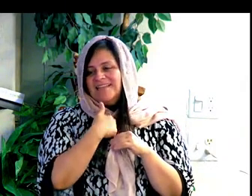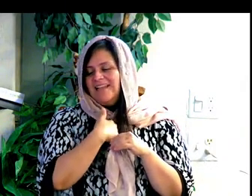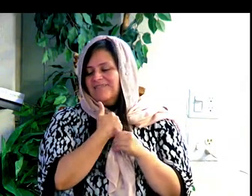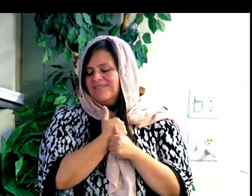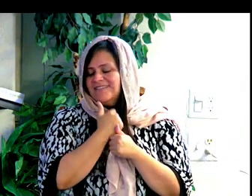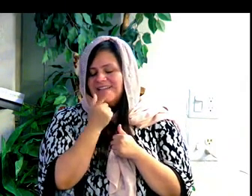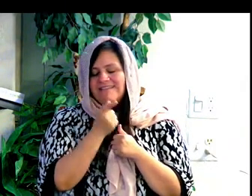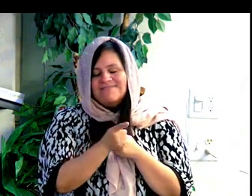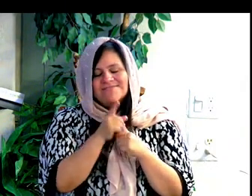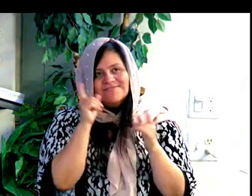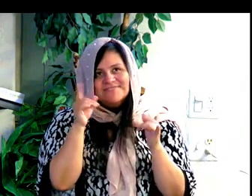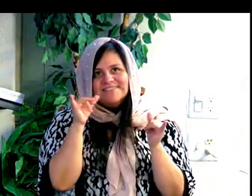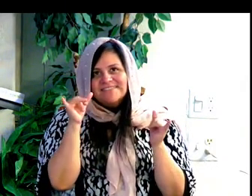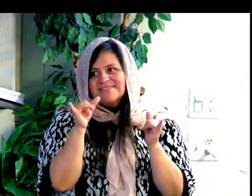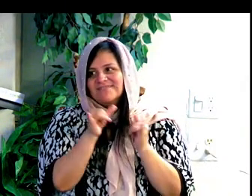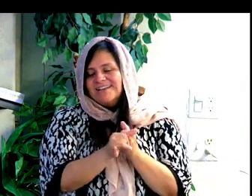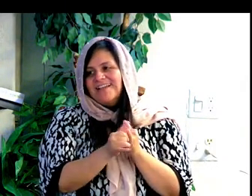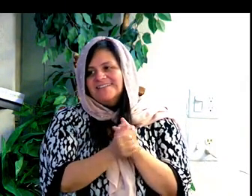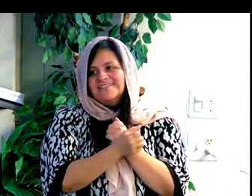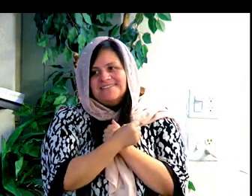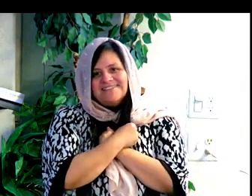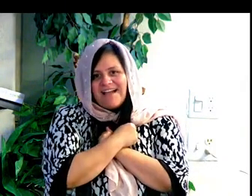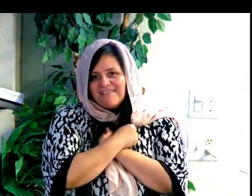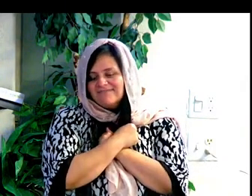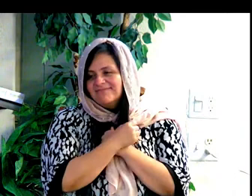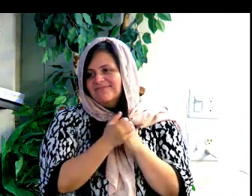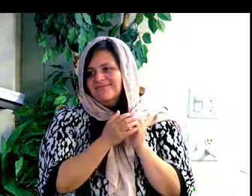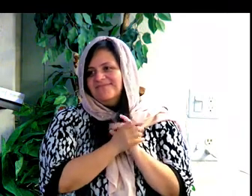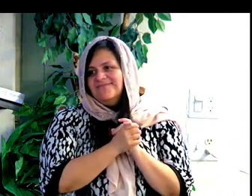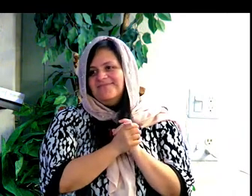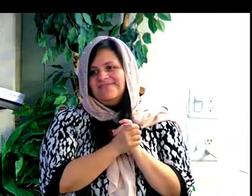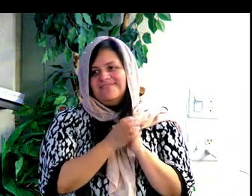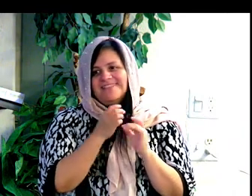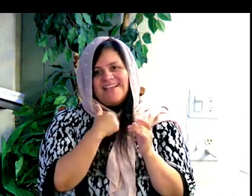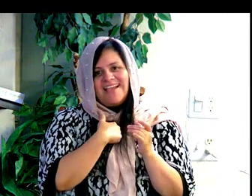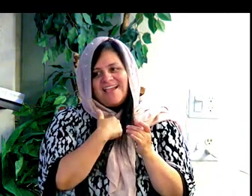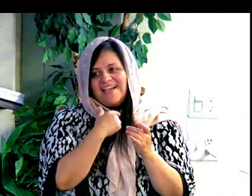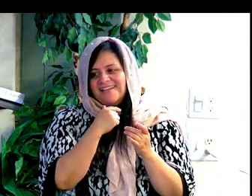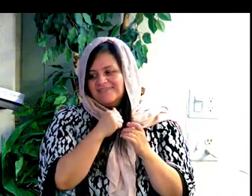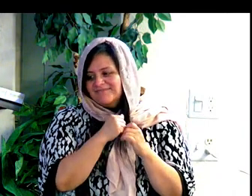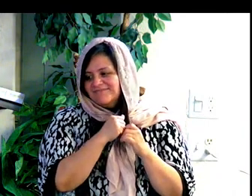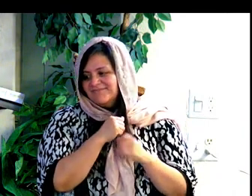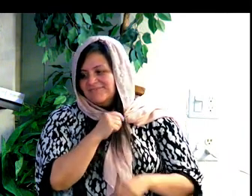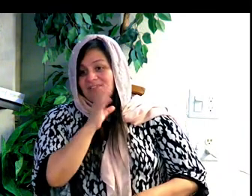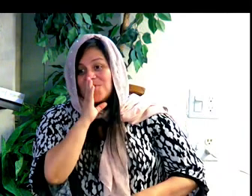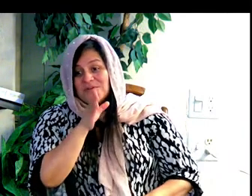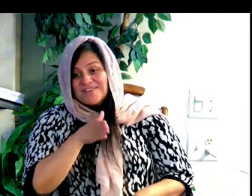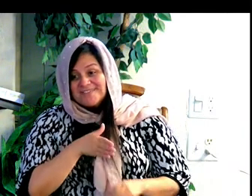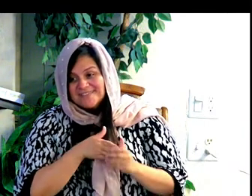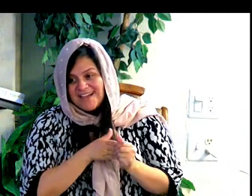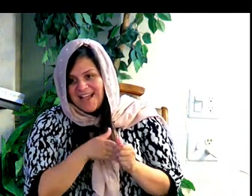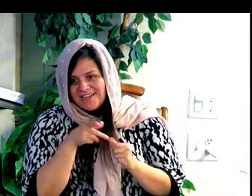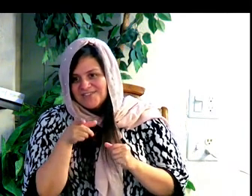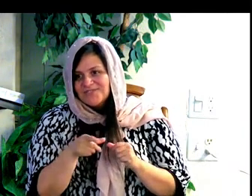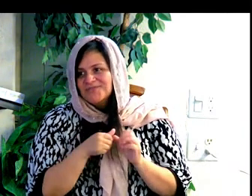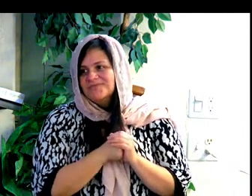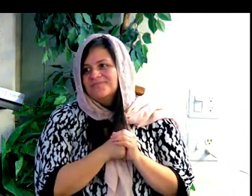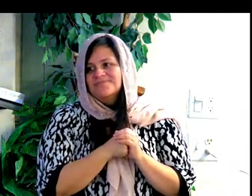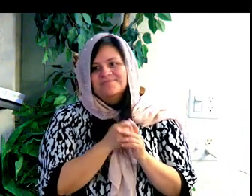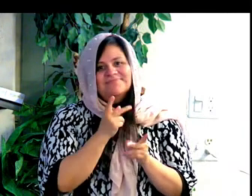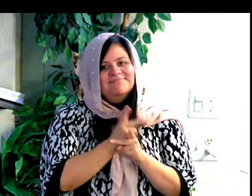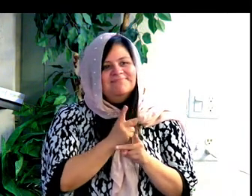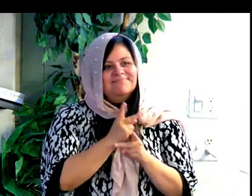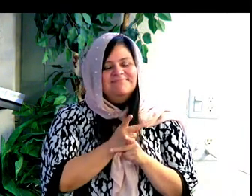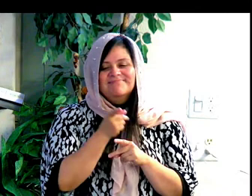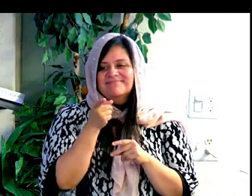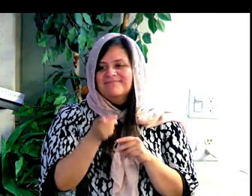he amado con un amor eterno. I will lead you. Te voy a guiar. Right? I will keep you. Te